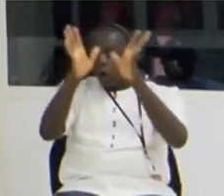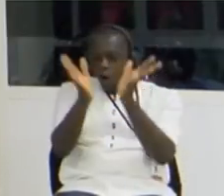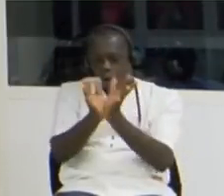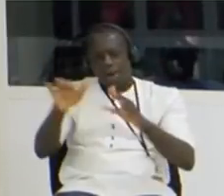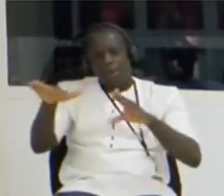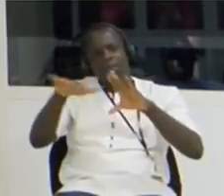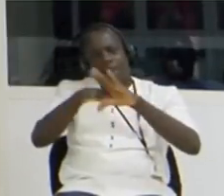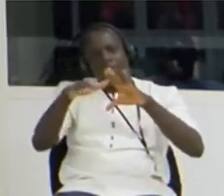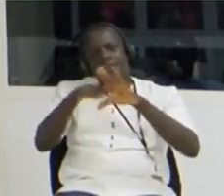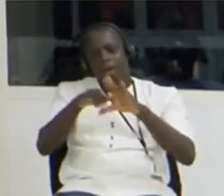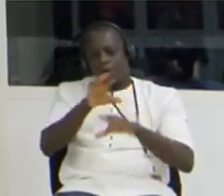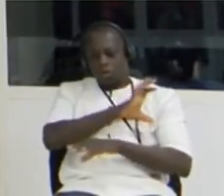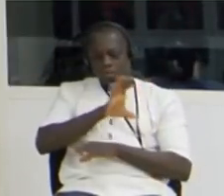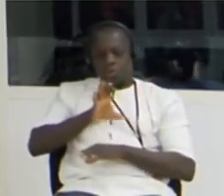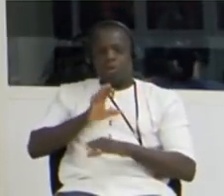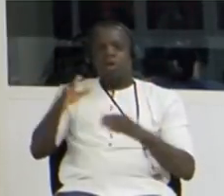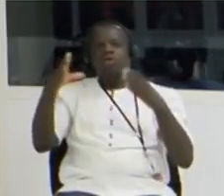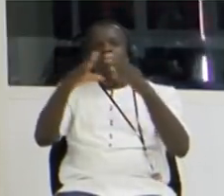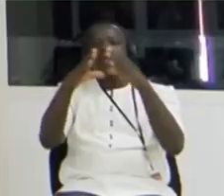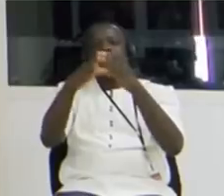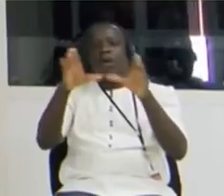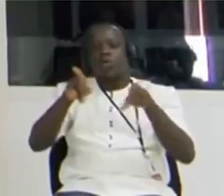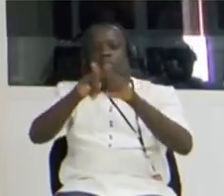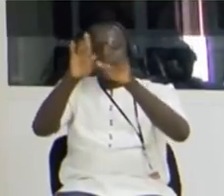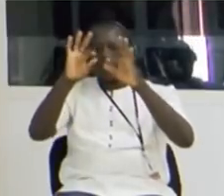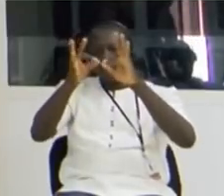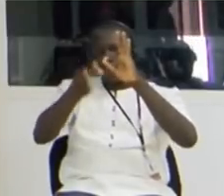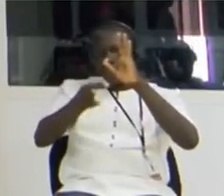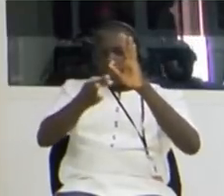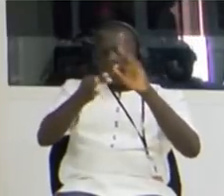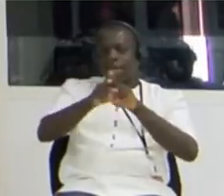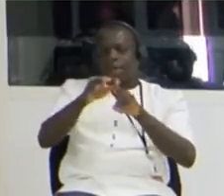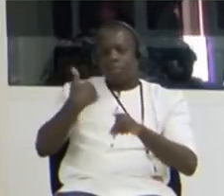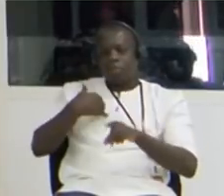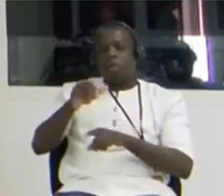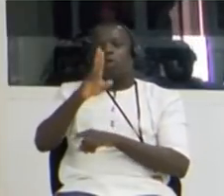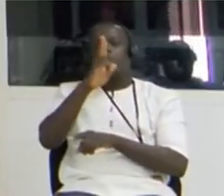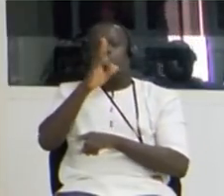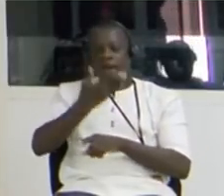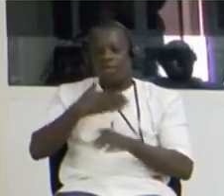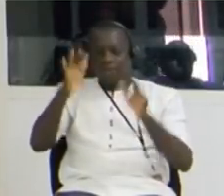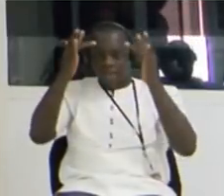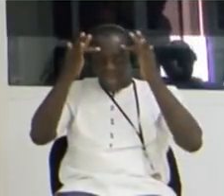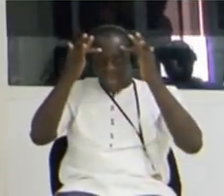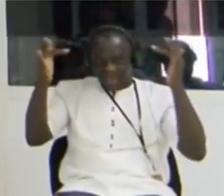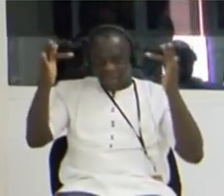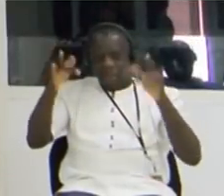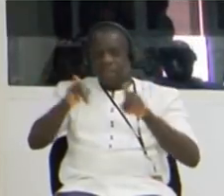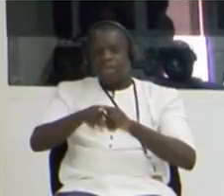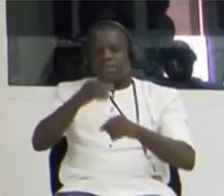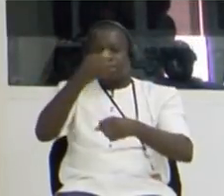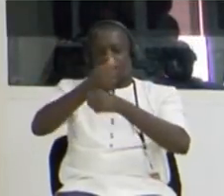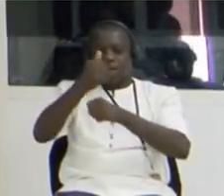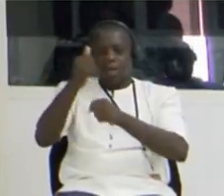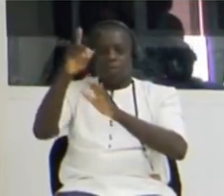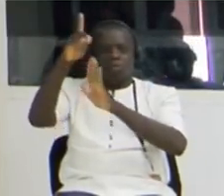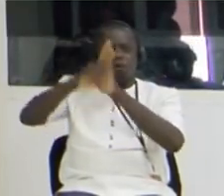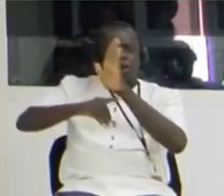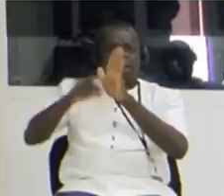with the technical people and also those that have experience in conducting pageants.